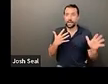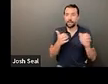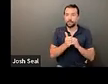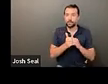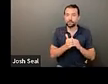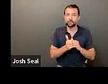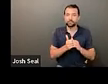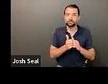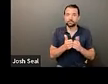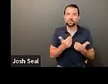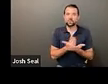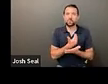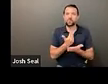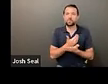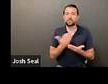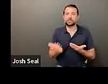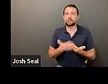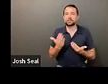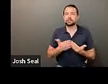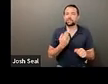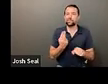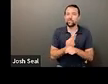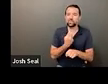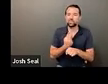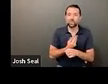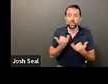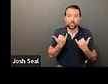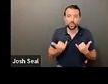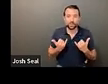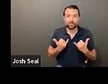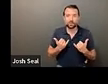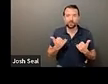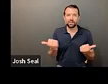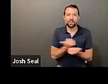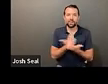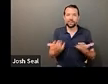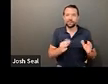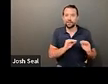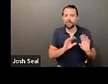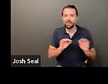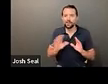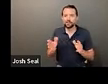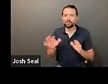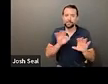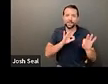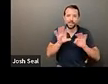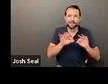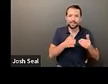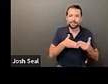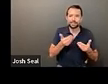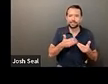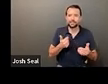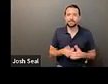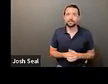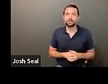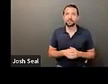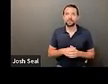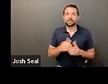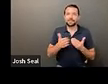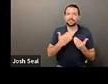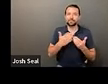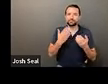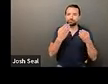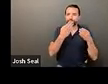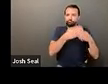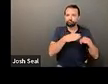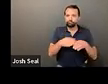more user-friendly. It's much more clear. It's really not been nicely delineated. And if you go to this link here